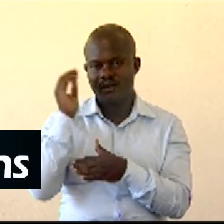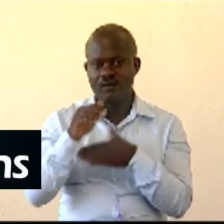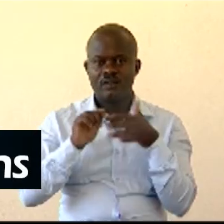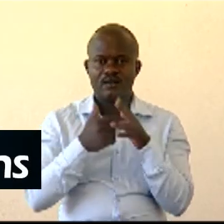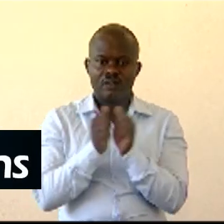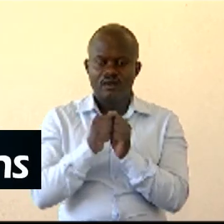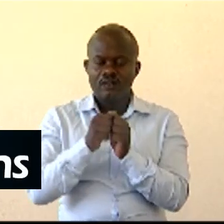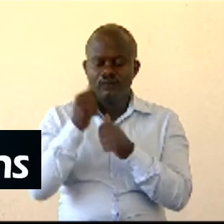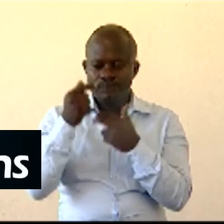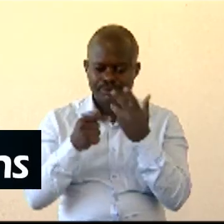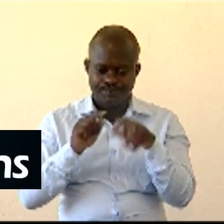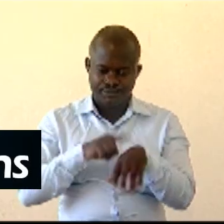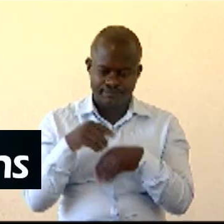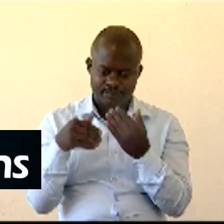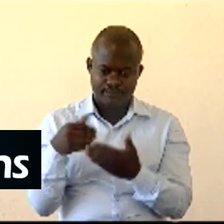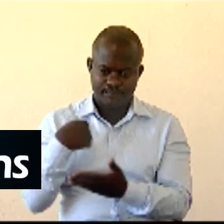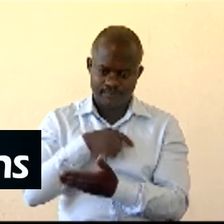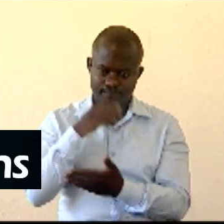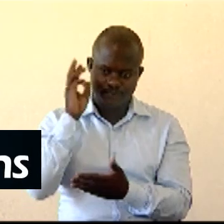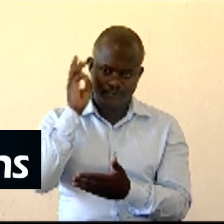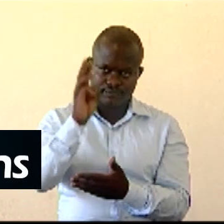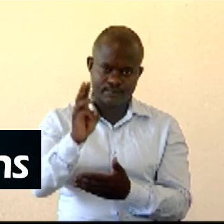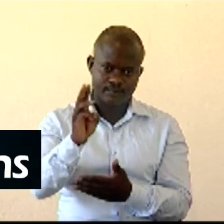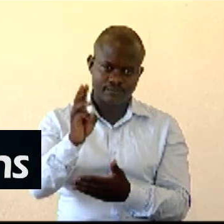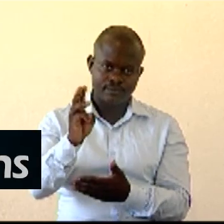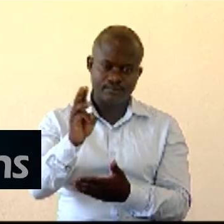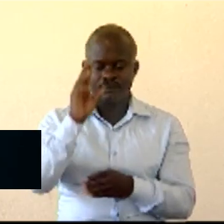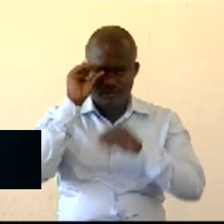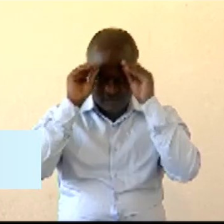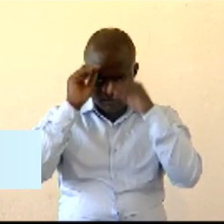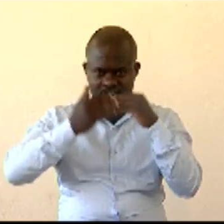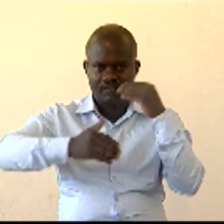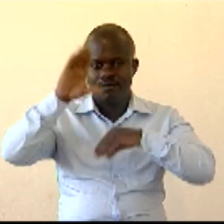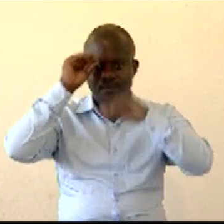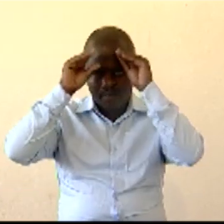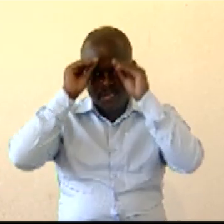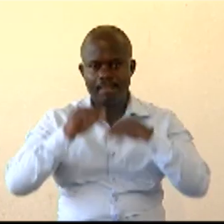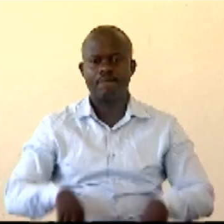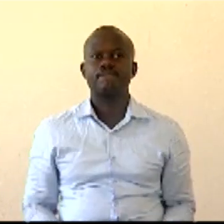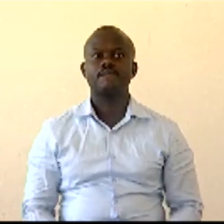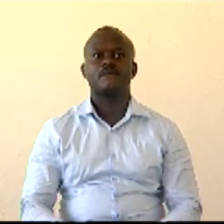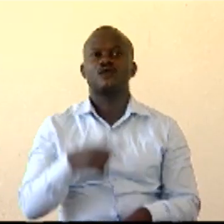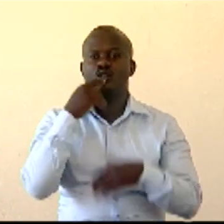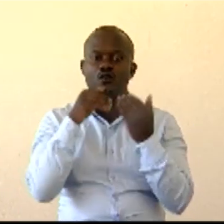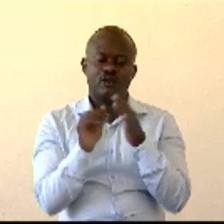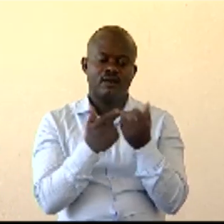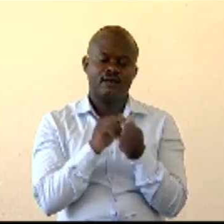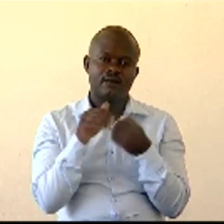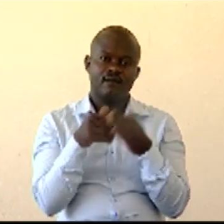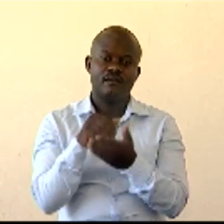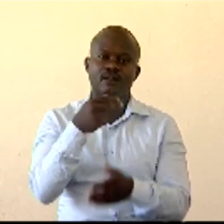with this one when we will be studying the next lesson. So you will calculate the mass